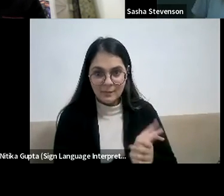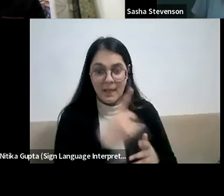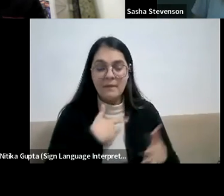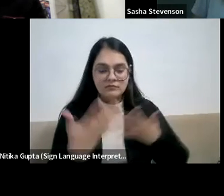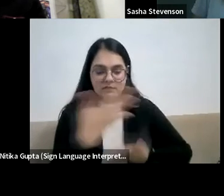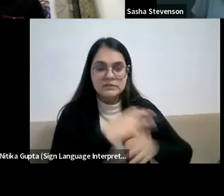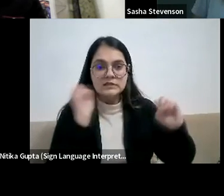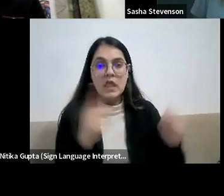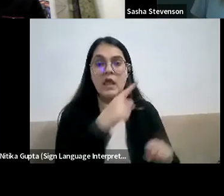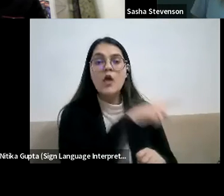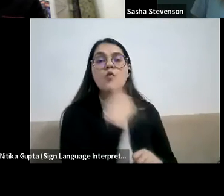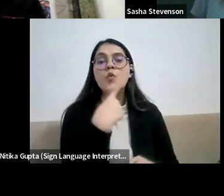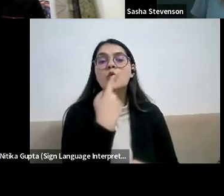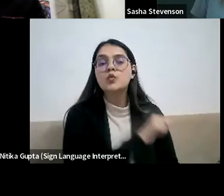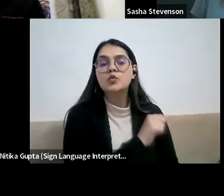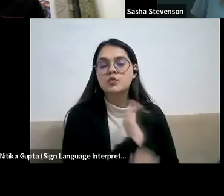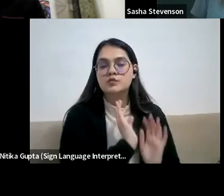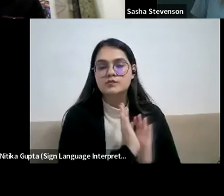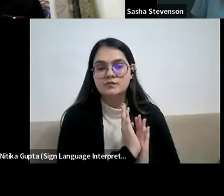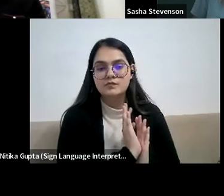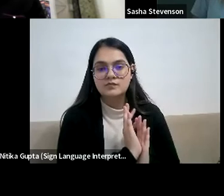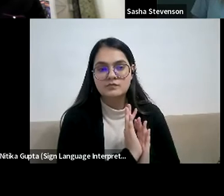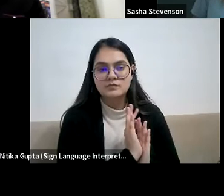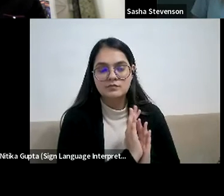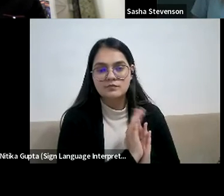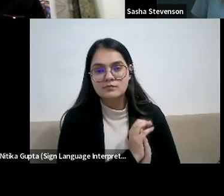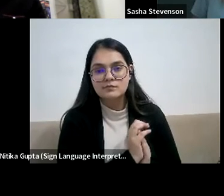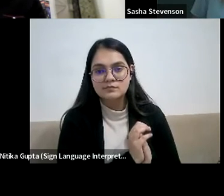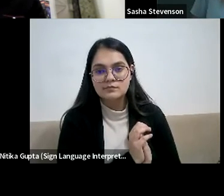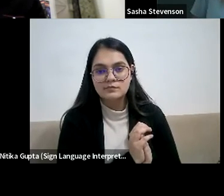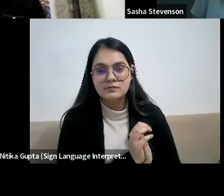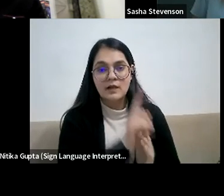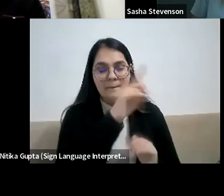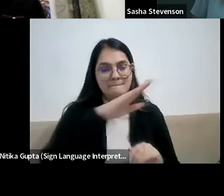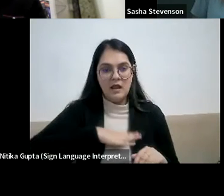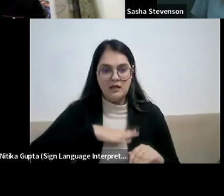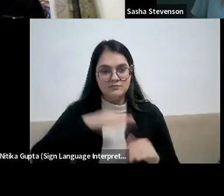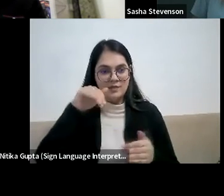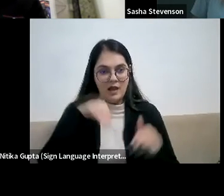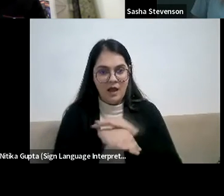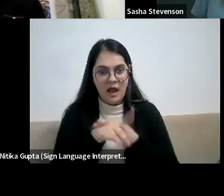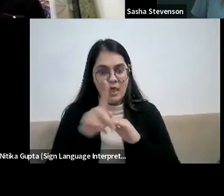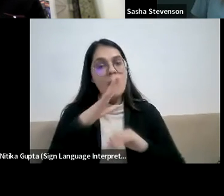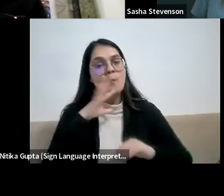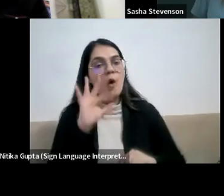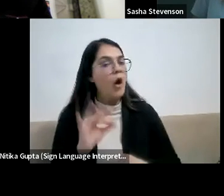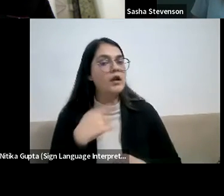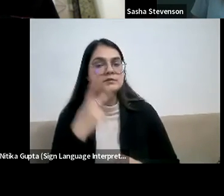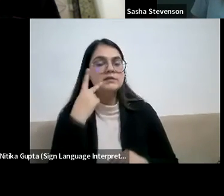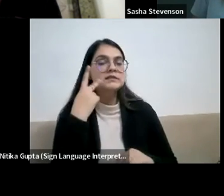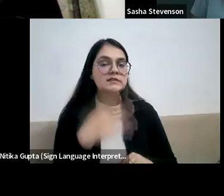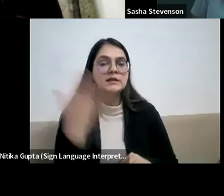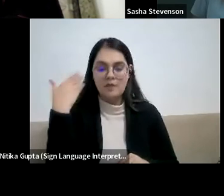from, as Sambhaji Bhai very rightly pointed out, in Maharashtra, it is a reality in